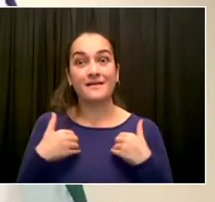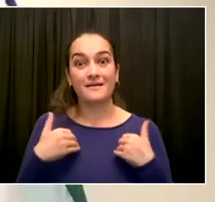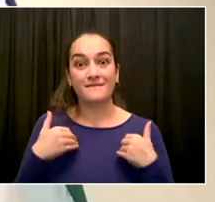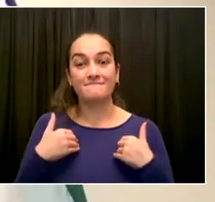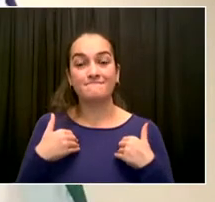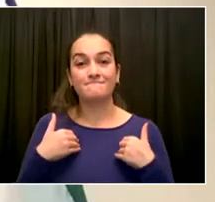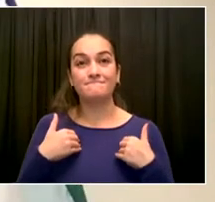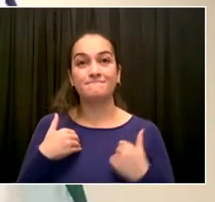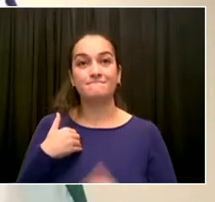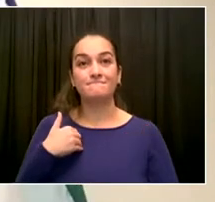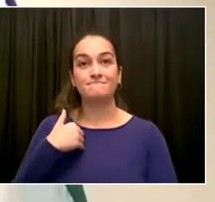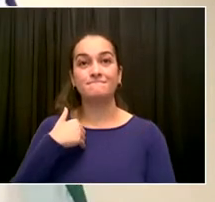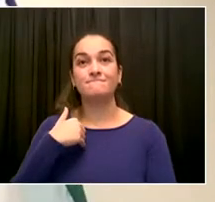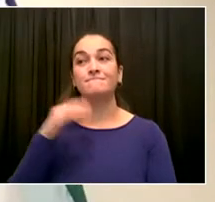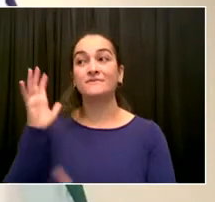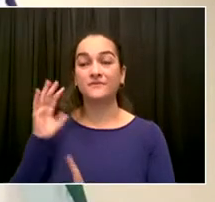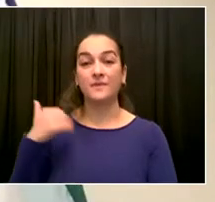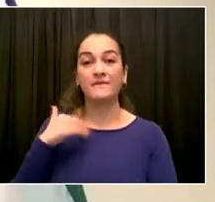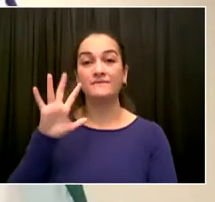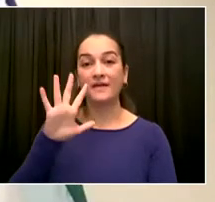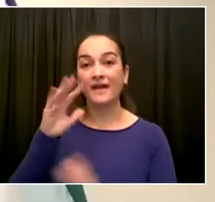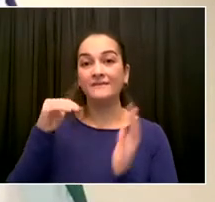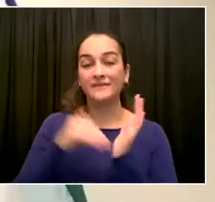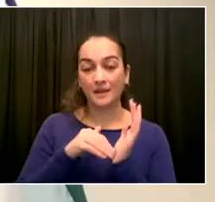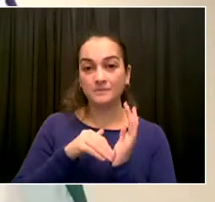That's going to be a nice punch in the arm regarding